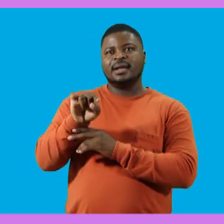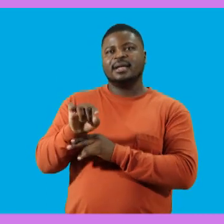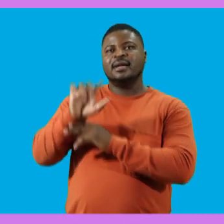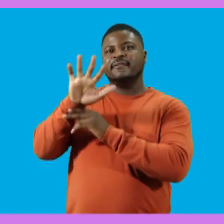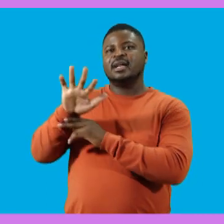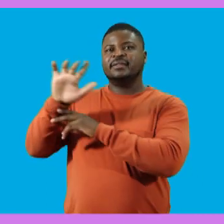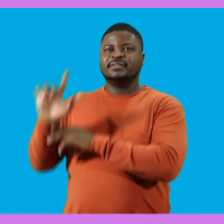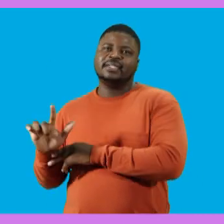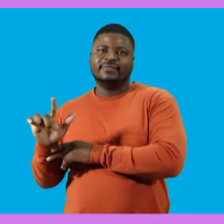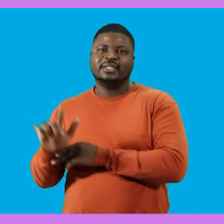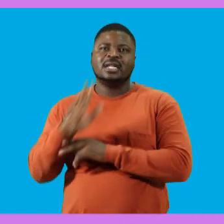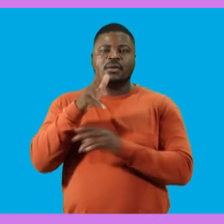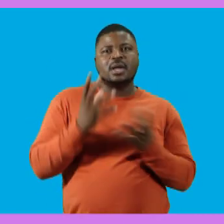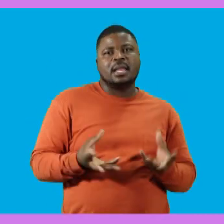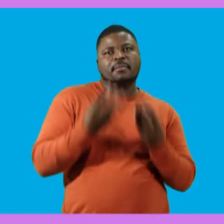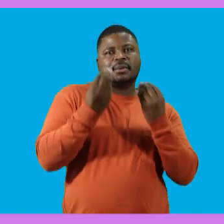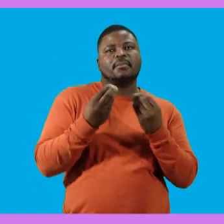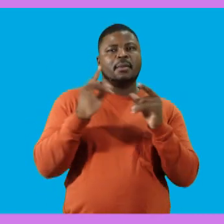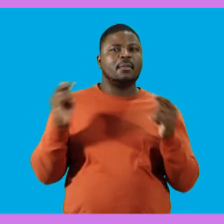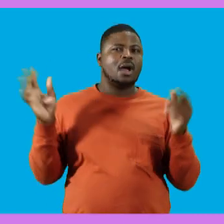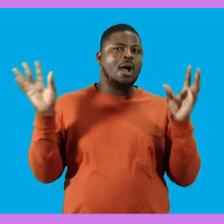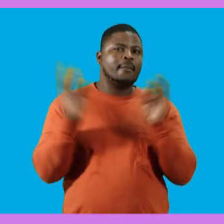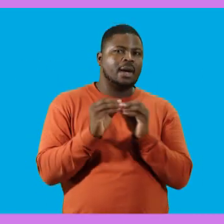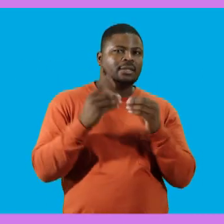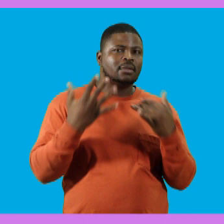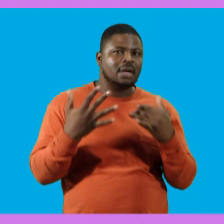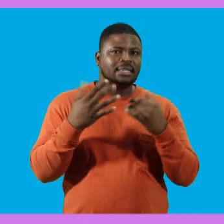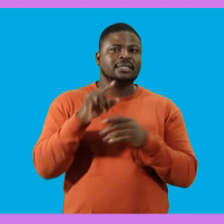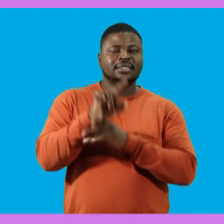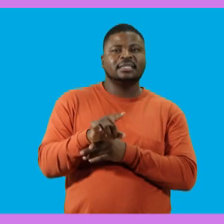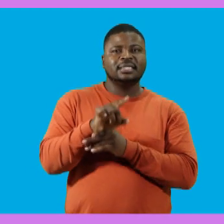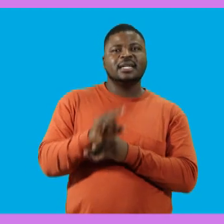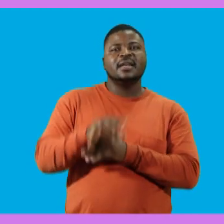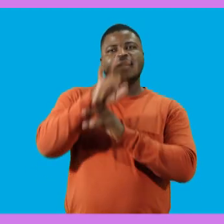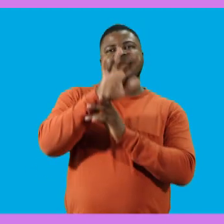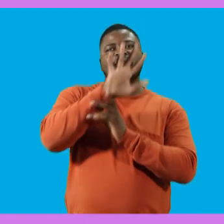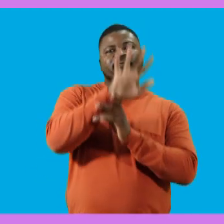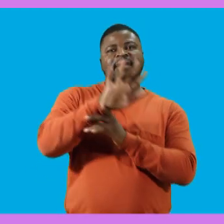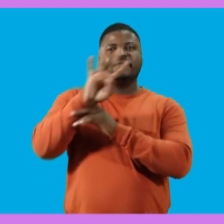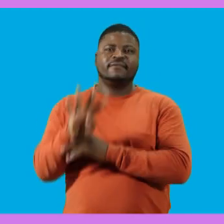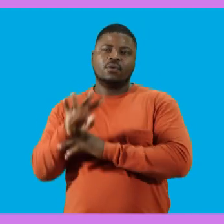12,57, and that will give you a total perimeter of